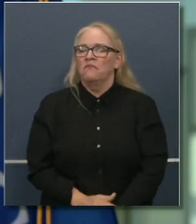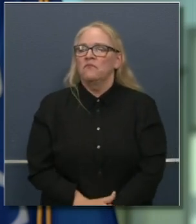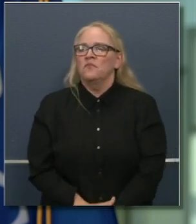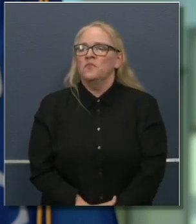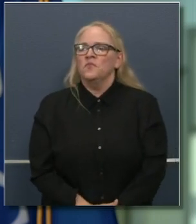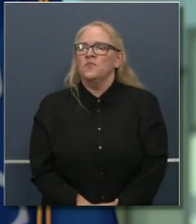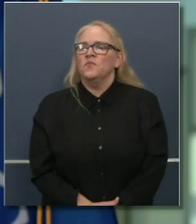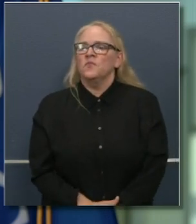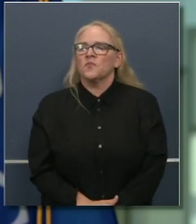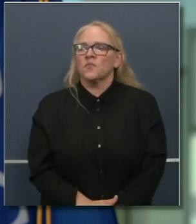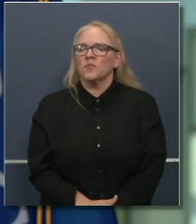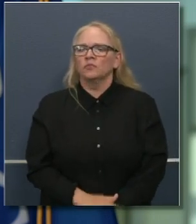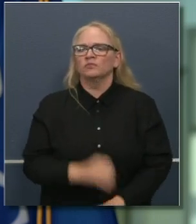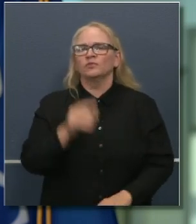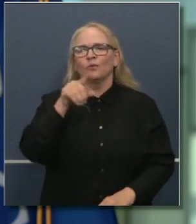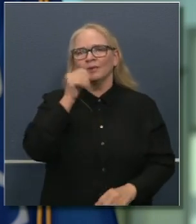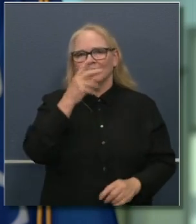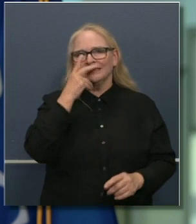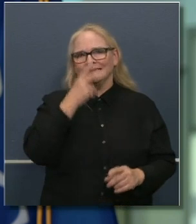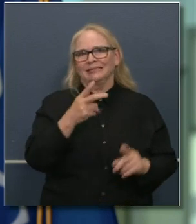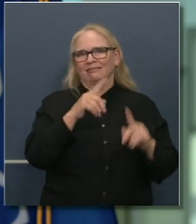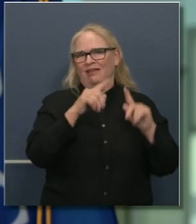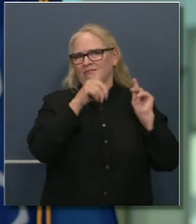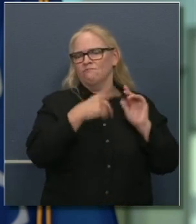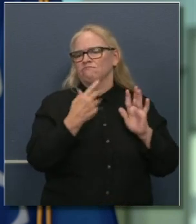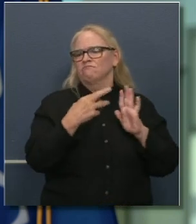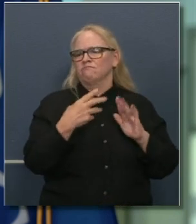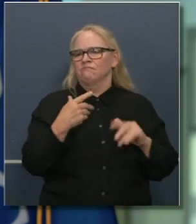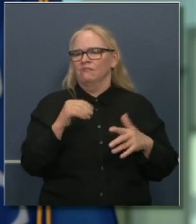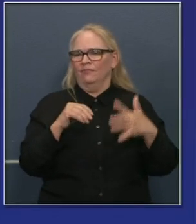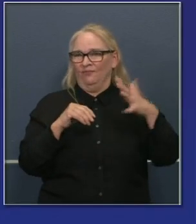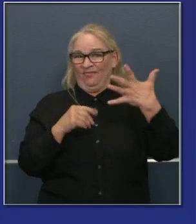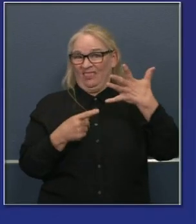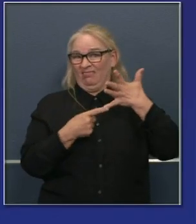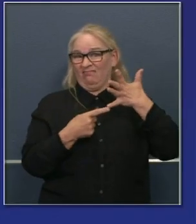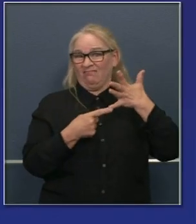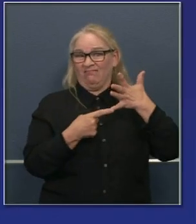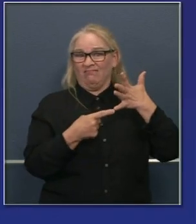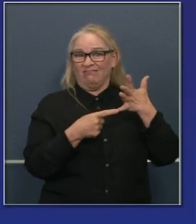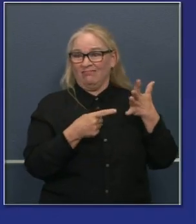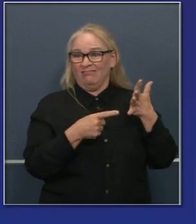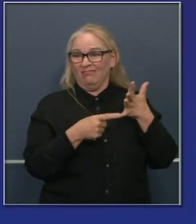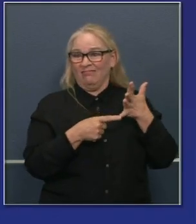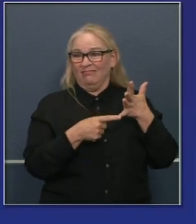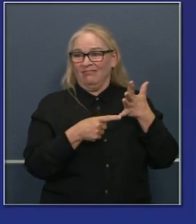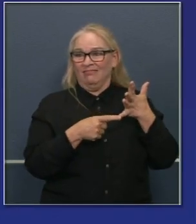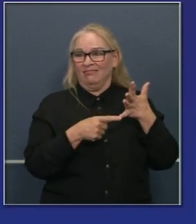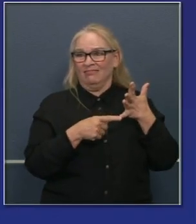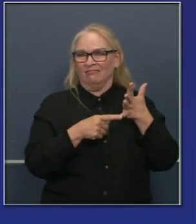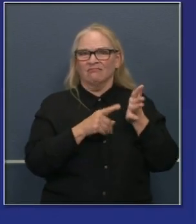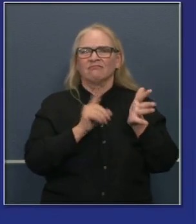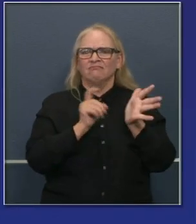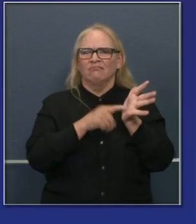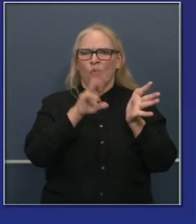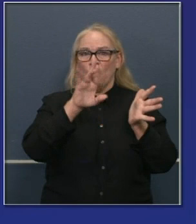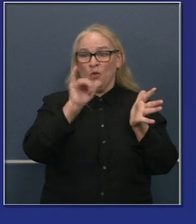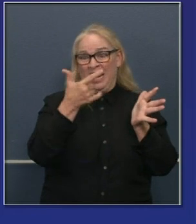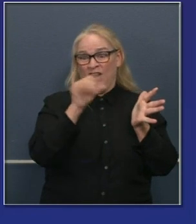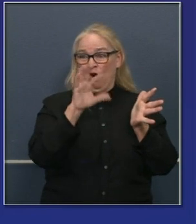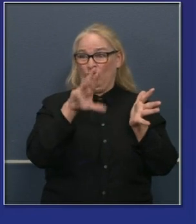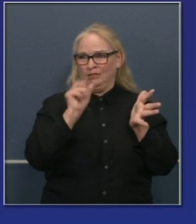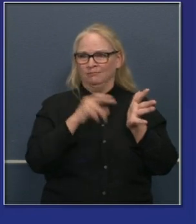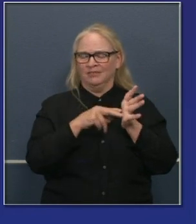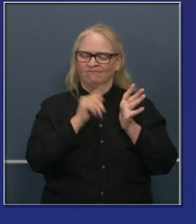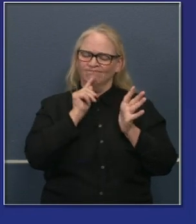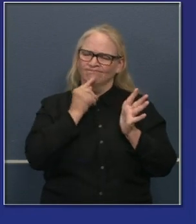more specificity. You'll see our 5th bullet point, rigorous distance learning. This is about having a requirement